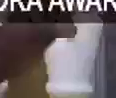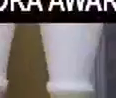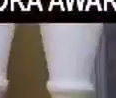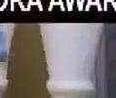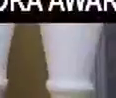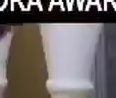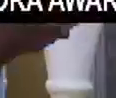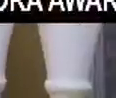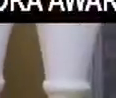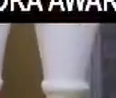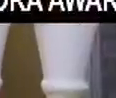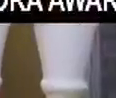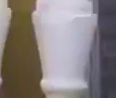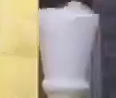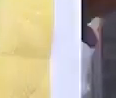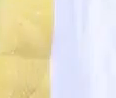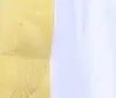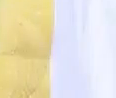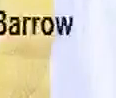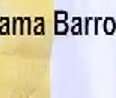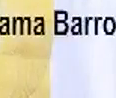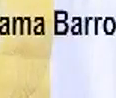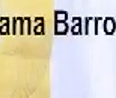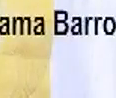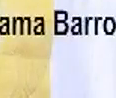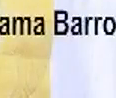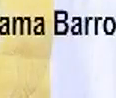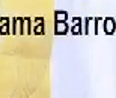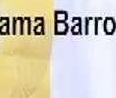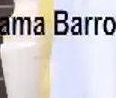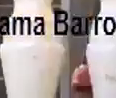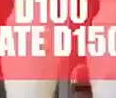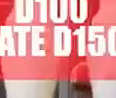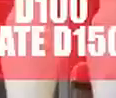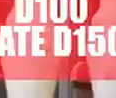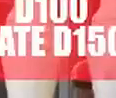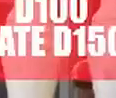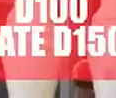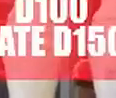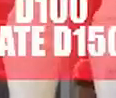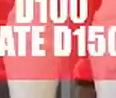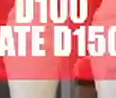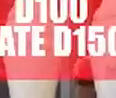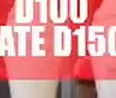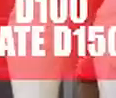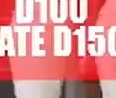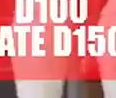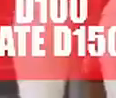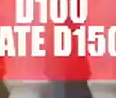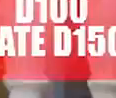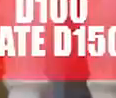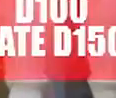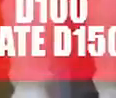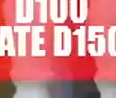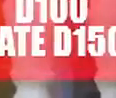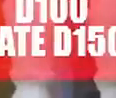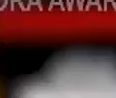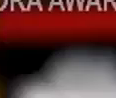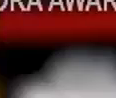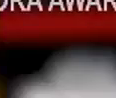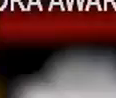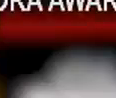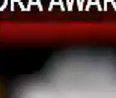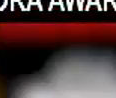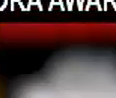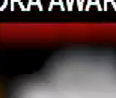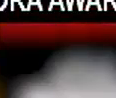minketa Adama Baruti anala numonyo first lady. Ye nyimben kere sika ya ditel la ka kenyaton ko